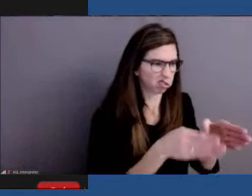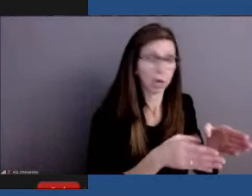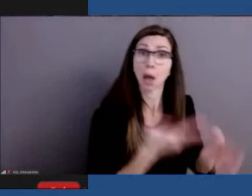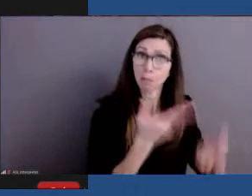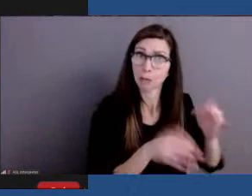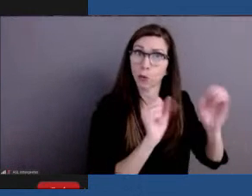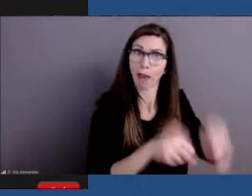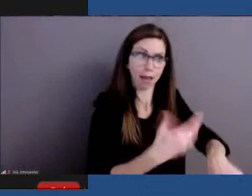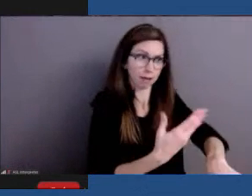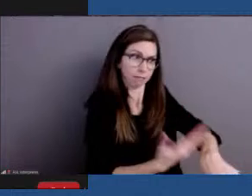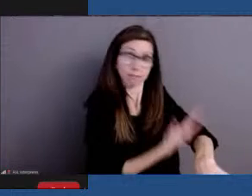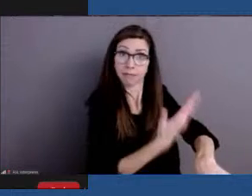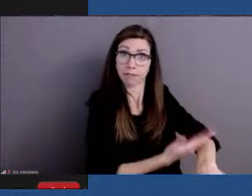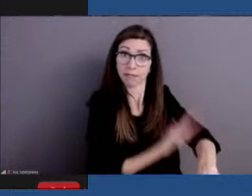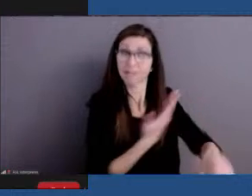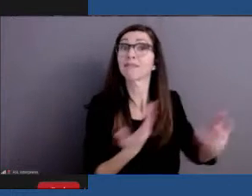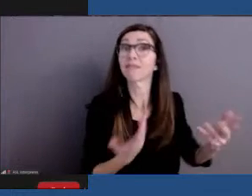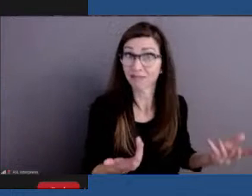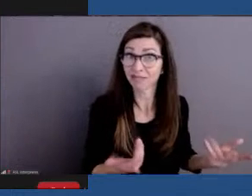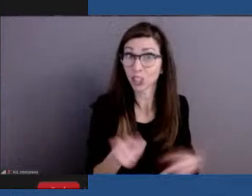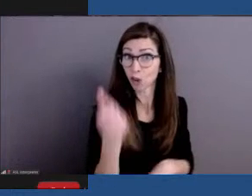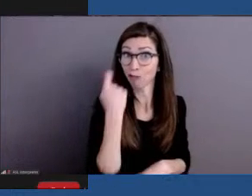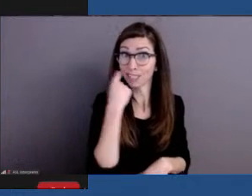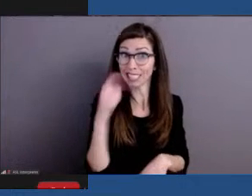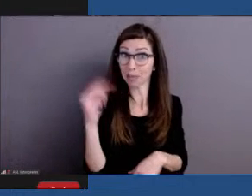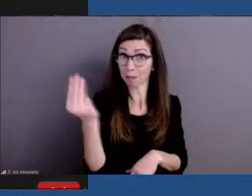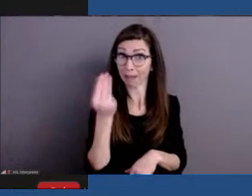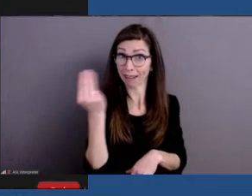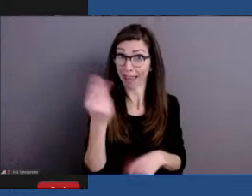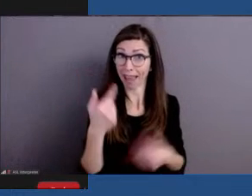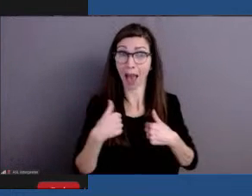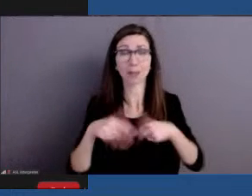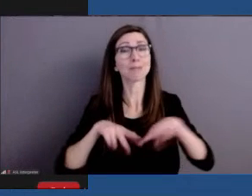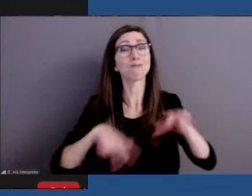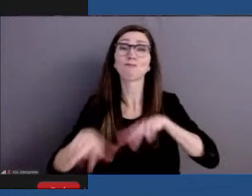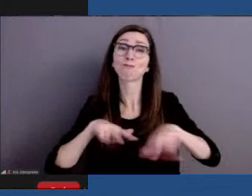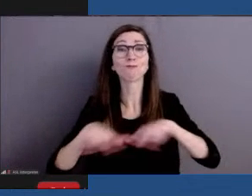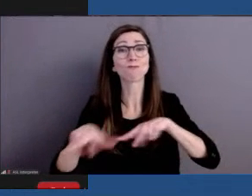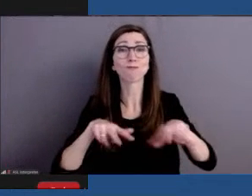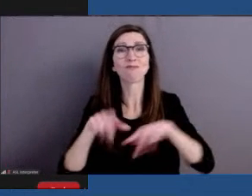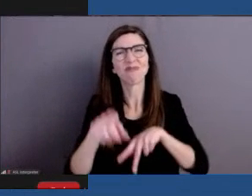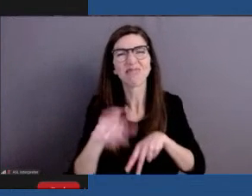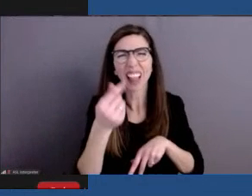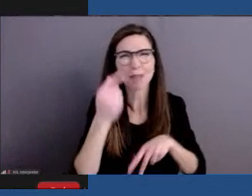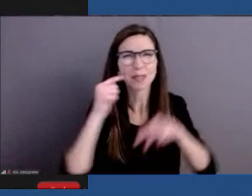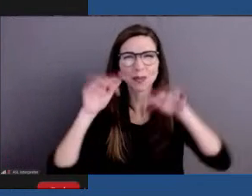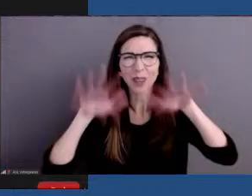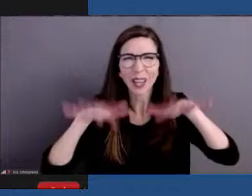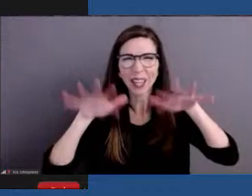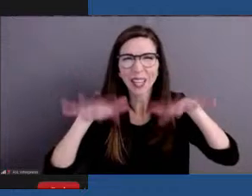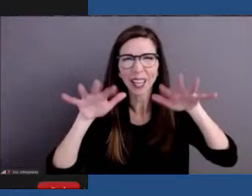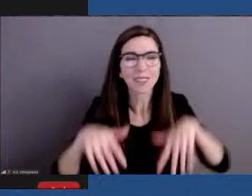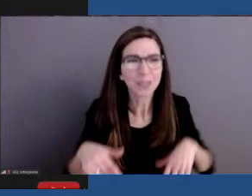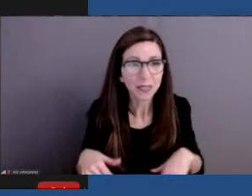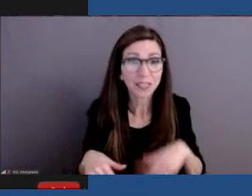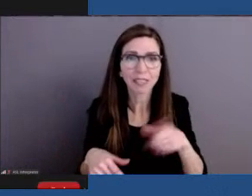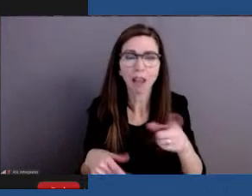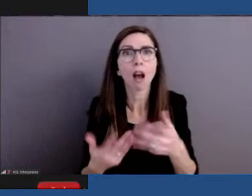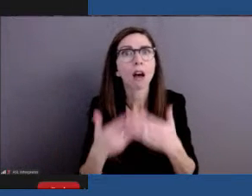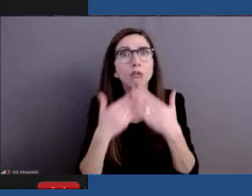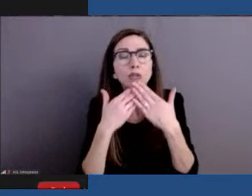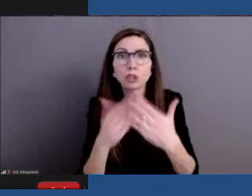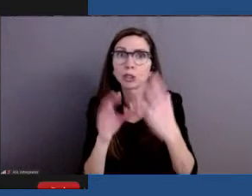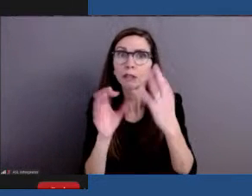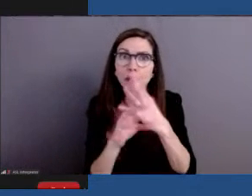so this was actually on Monday, we were walking around in the rain, and we received some amazing feedback that will now